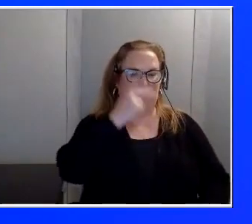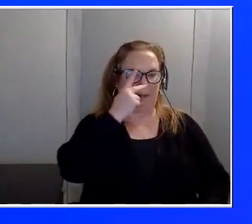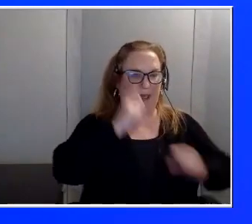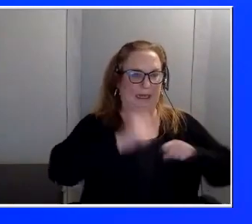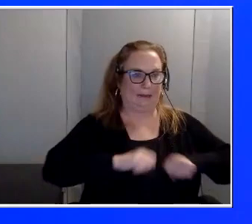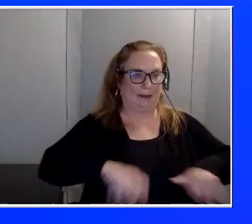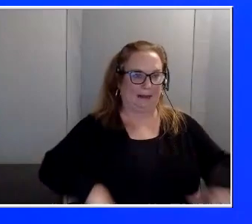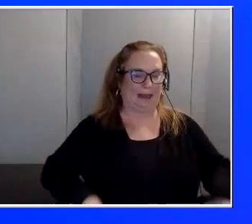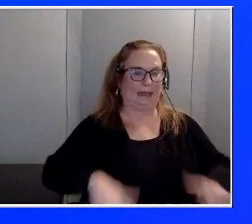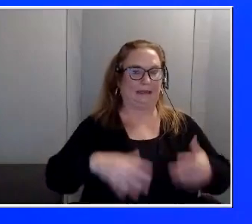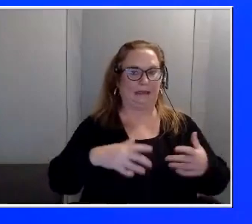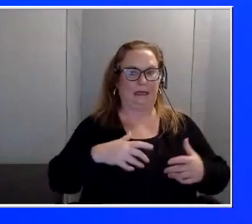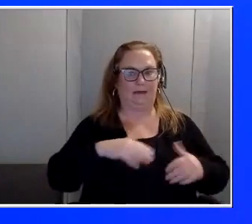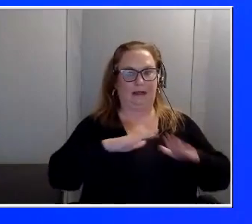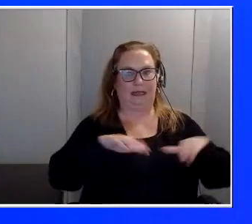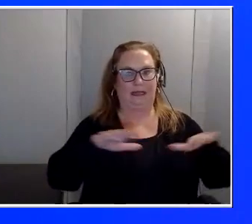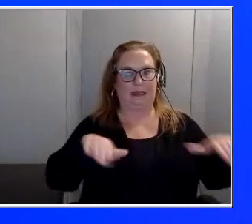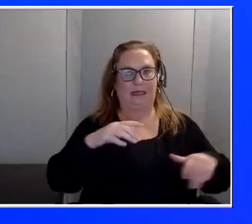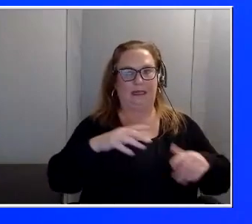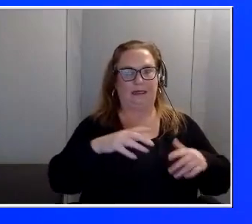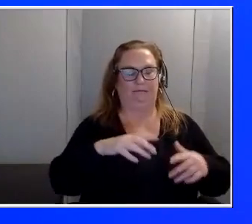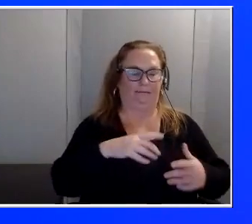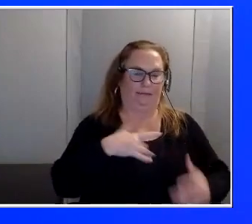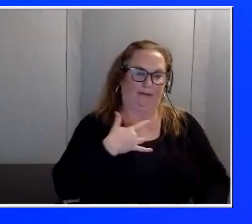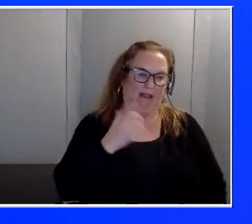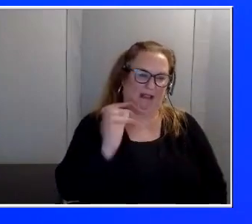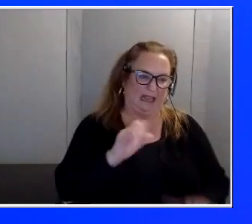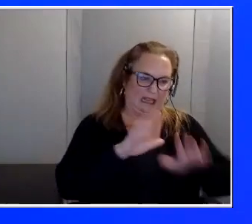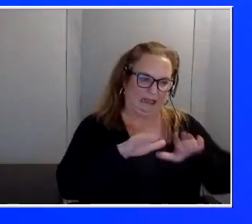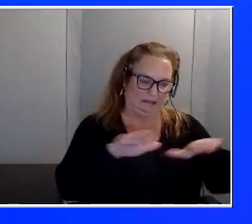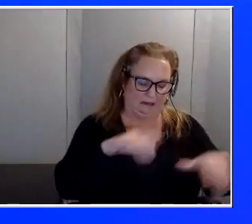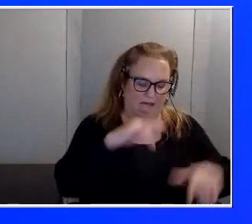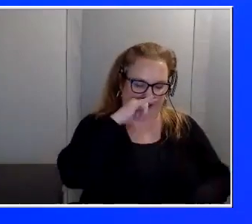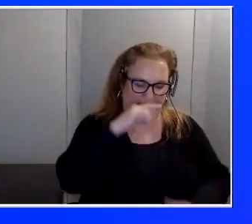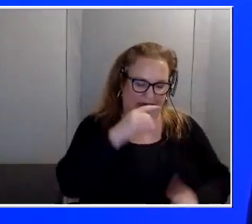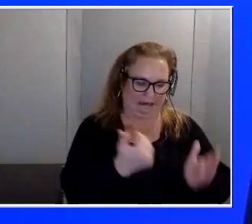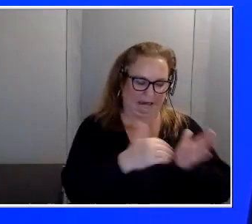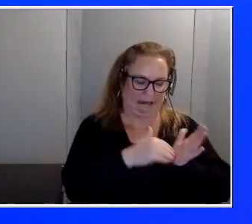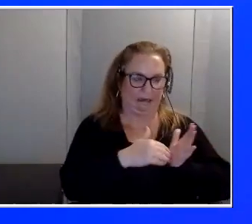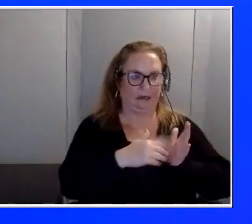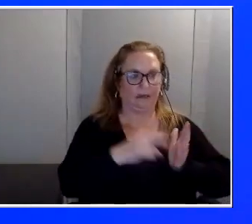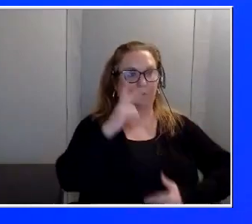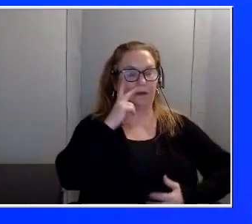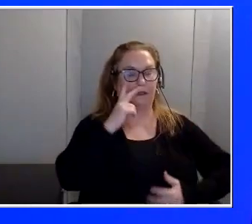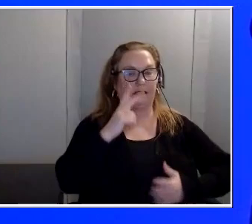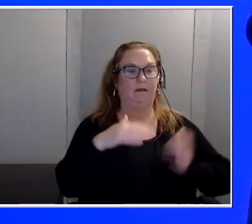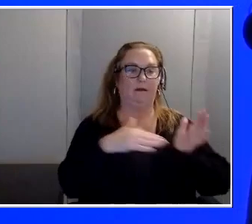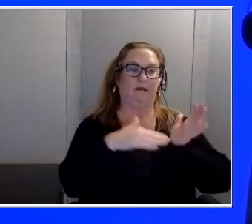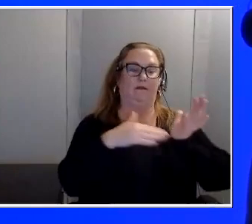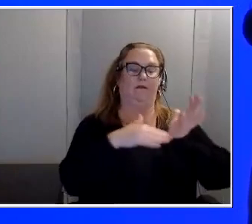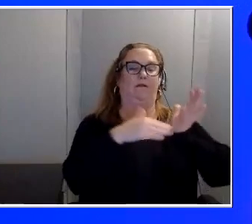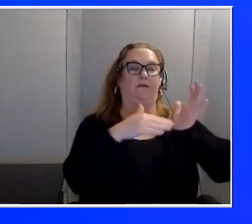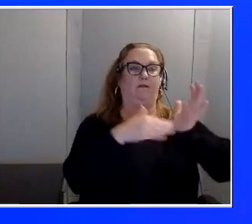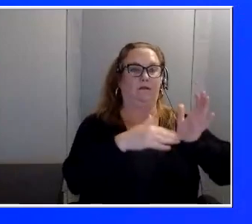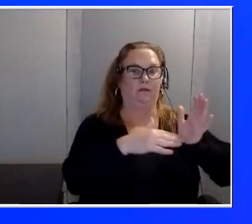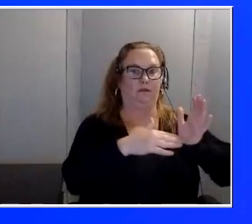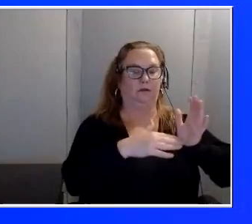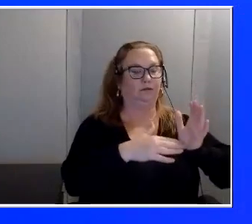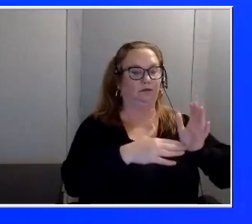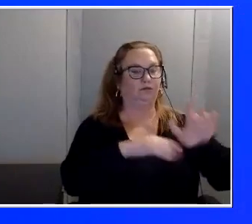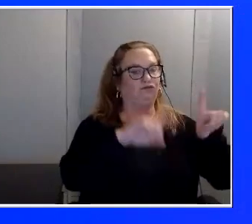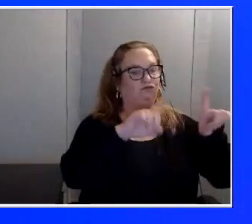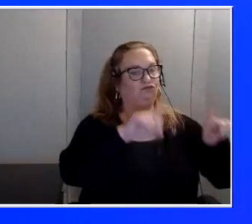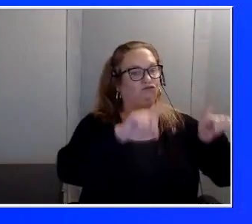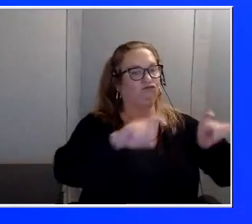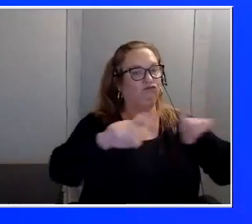I felt like a child again. So when I saw Dr. Kowalik, she ran a couple tests,